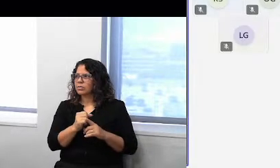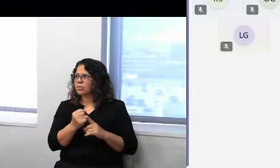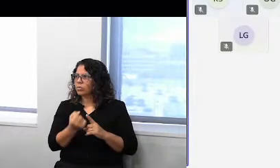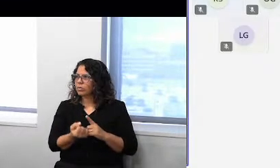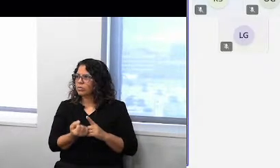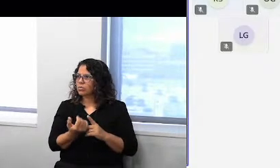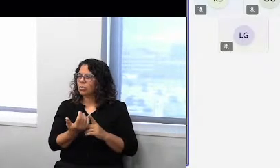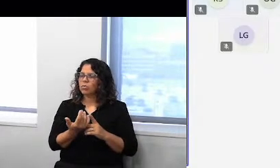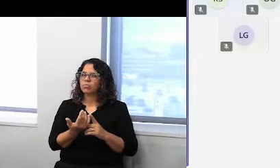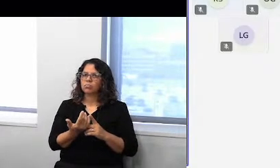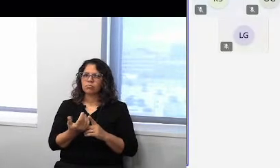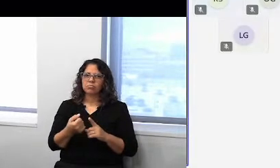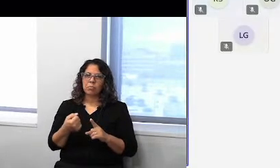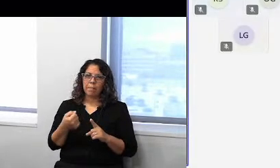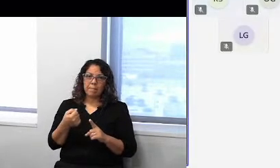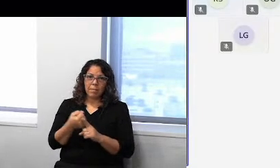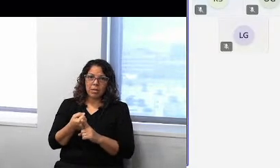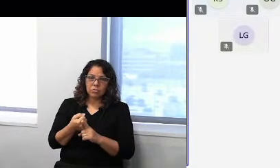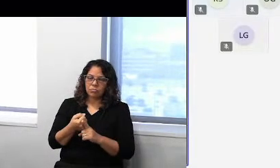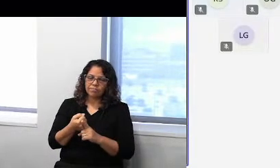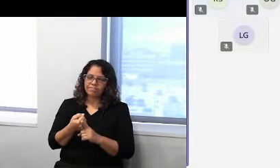But how